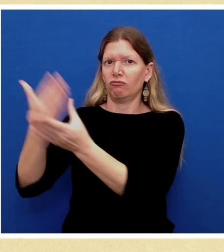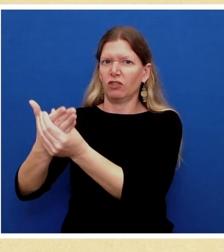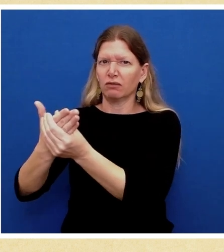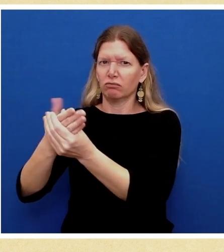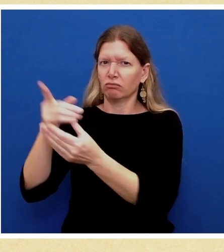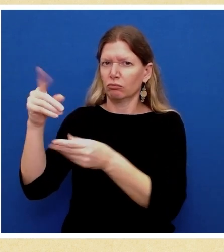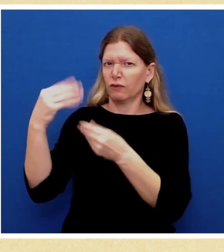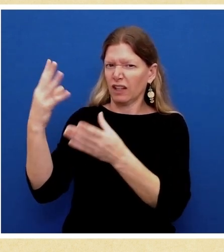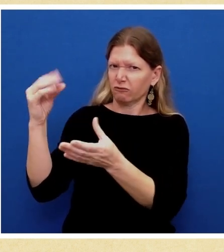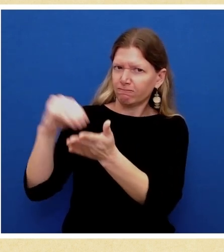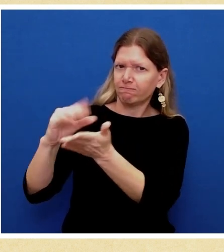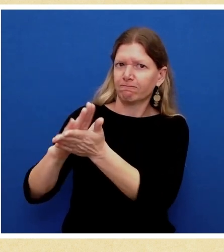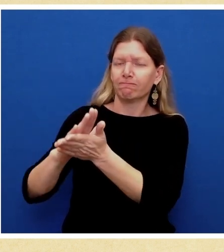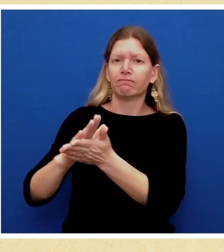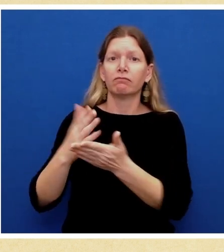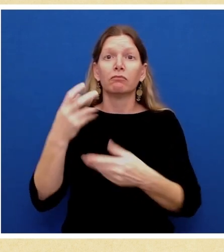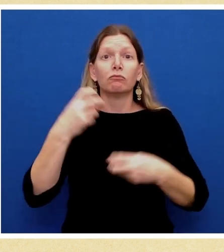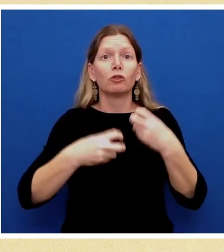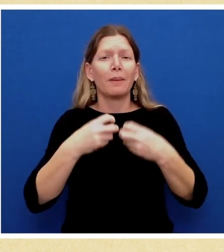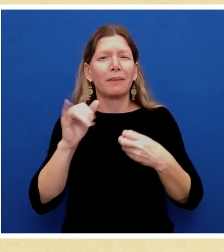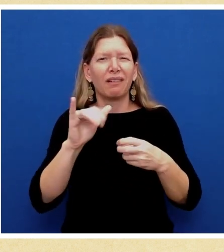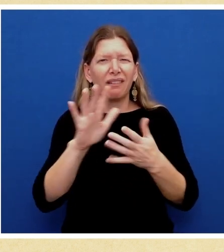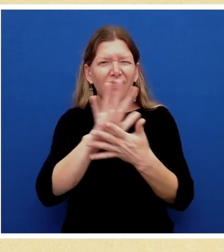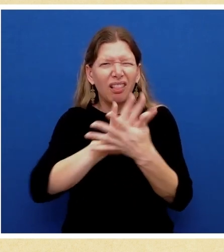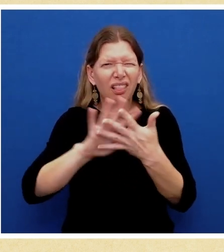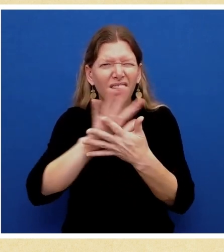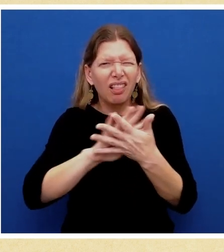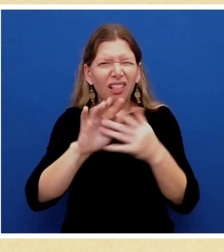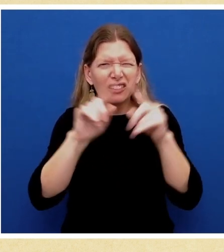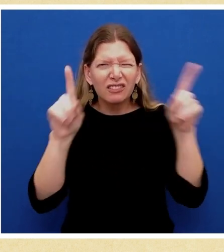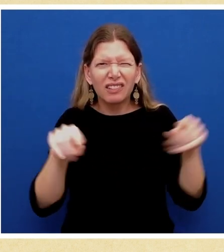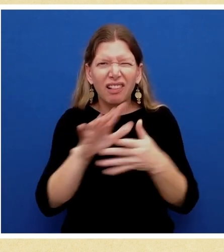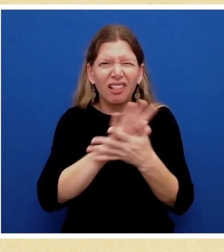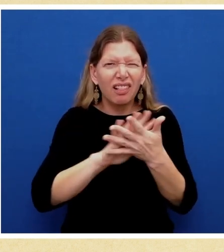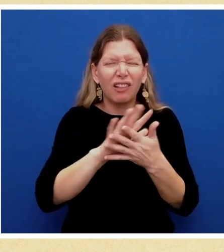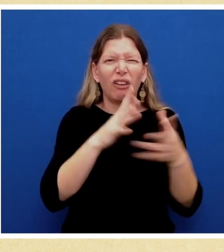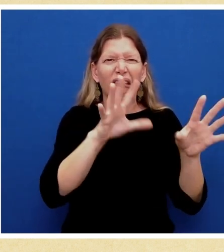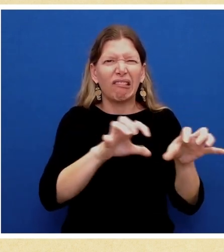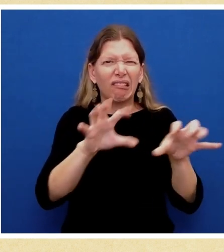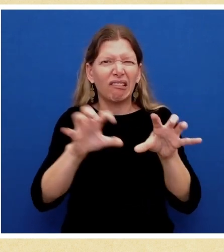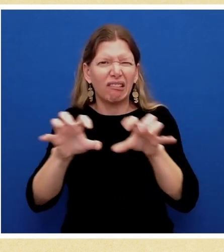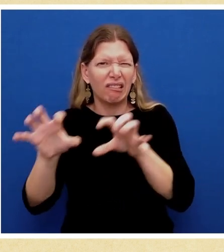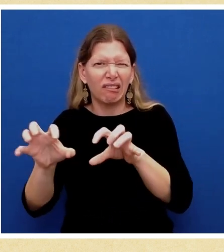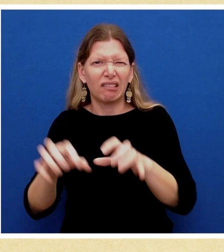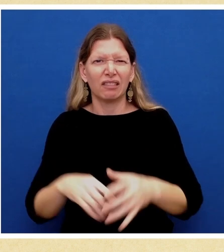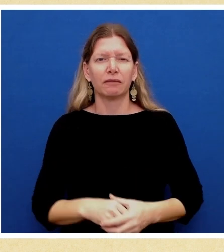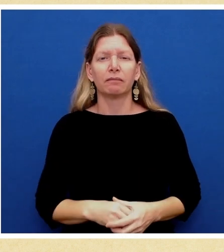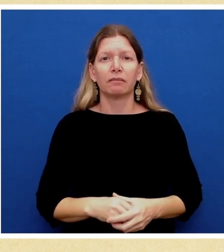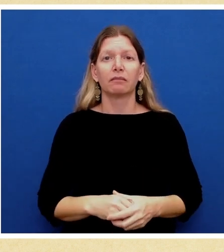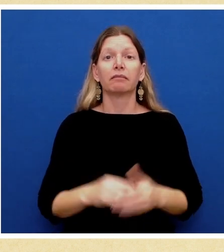record. Some problems can include a blurry video feed or freezing screen.